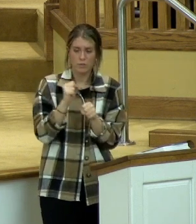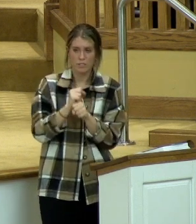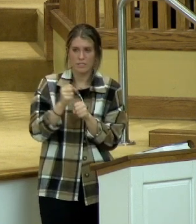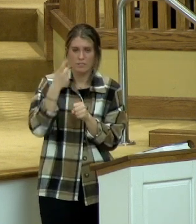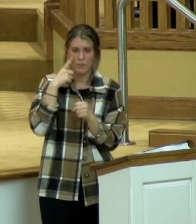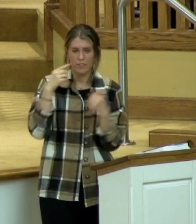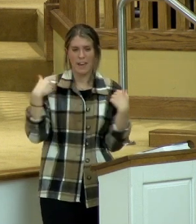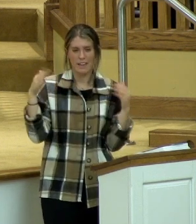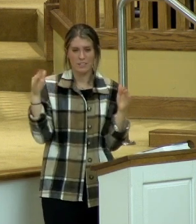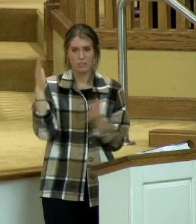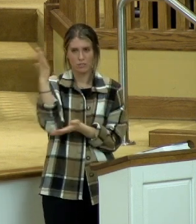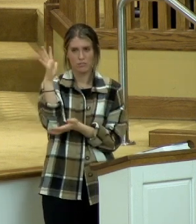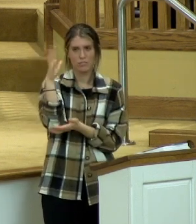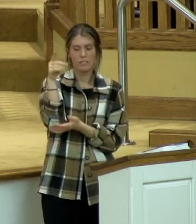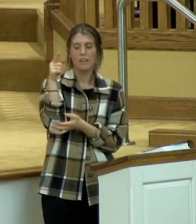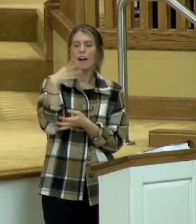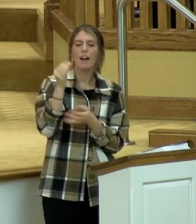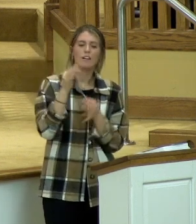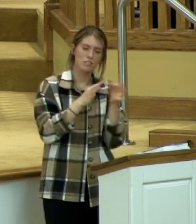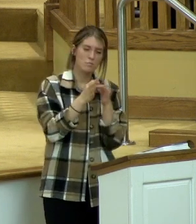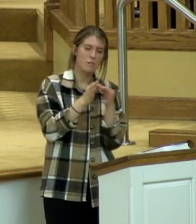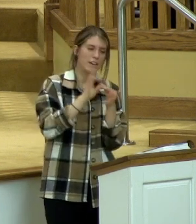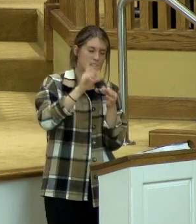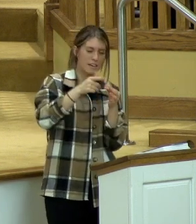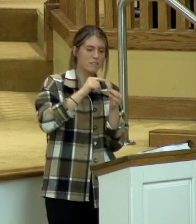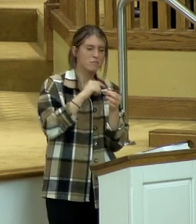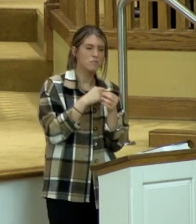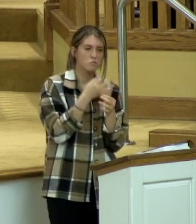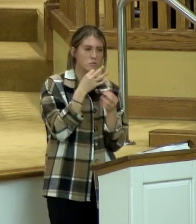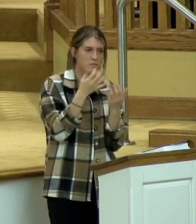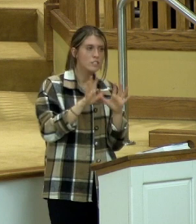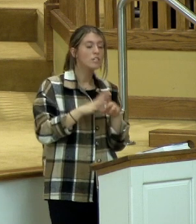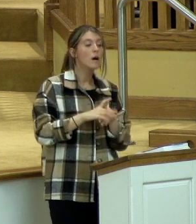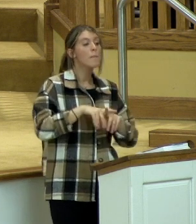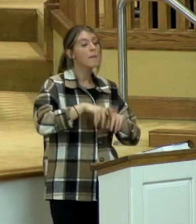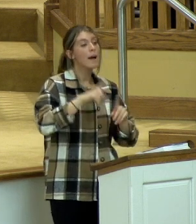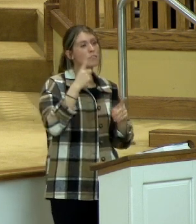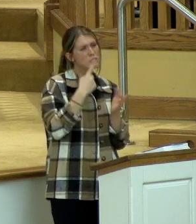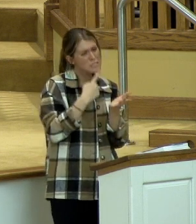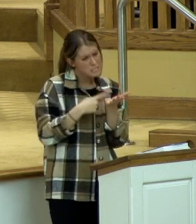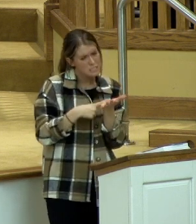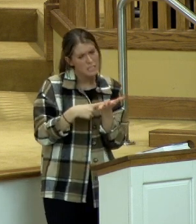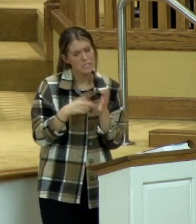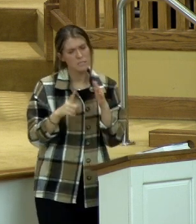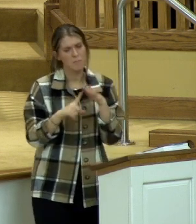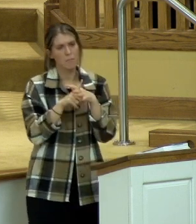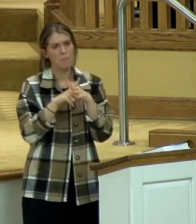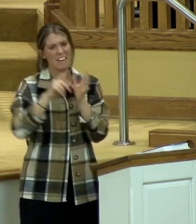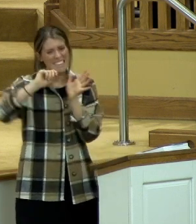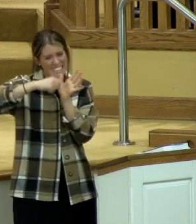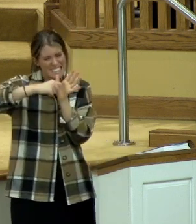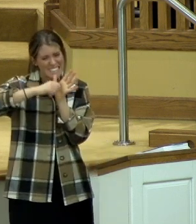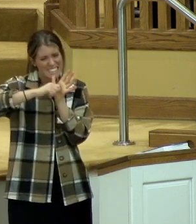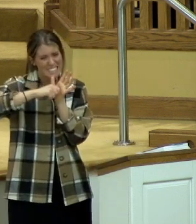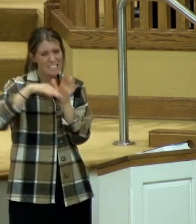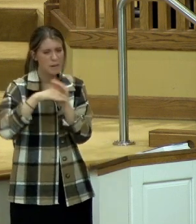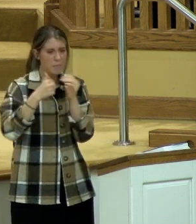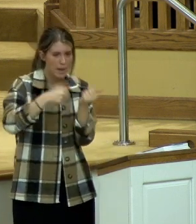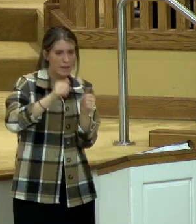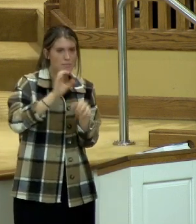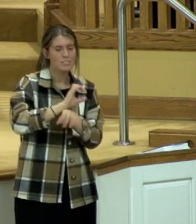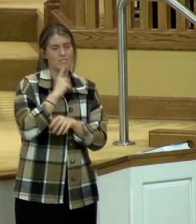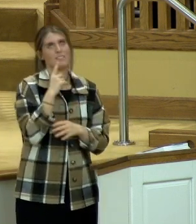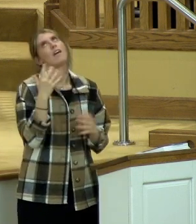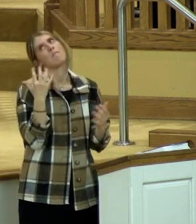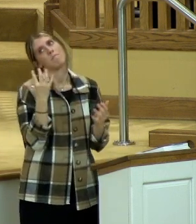Tree project, which I'll tell you about in just a second. We're not going to be much longer. And we had one of the discussions that came up was about keys. Keys in a Baptist church. It's